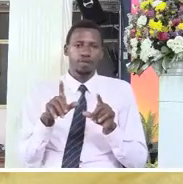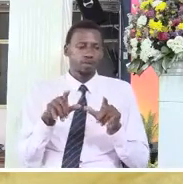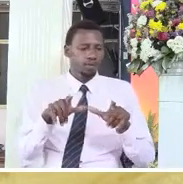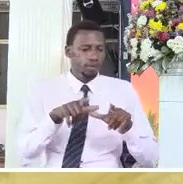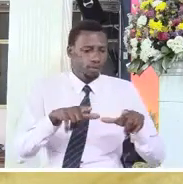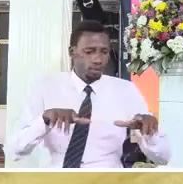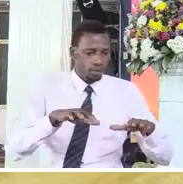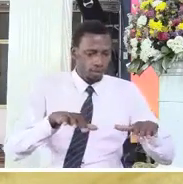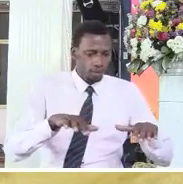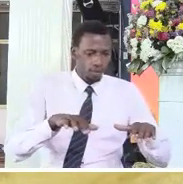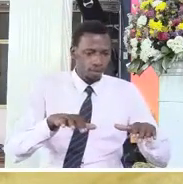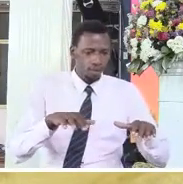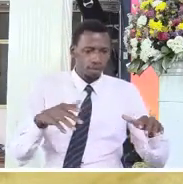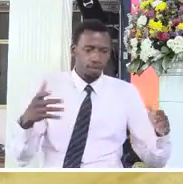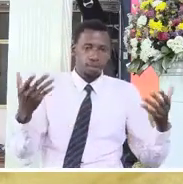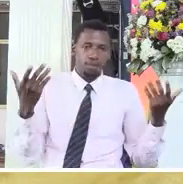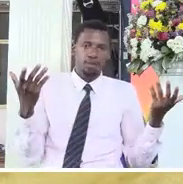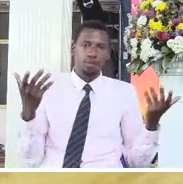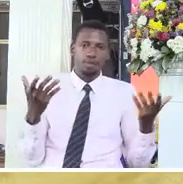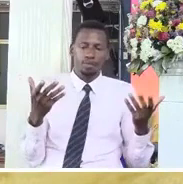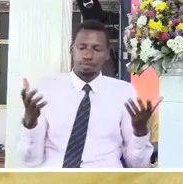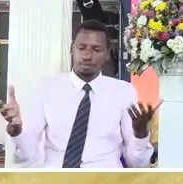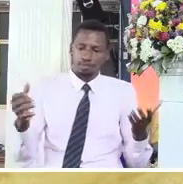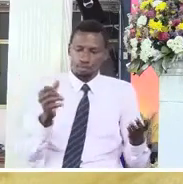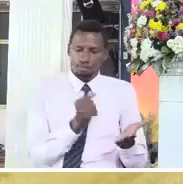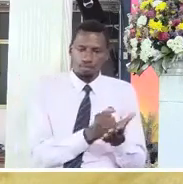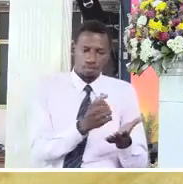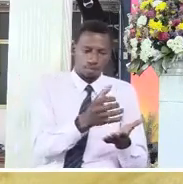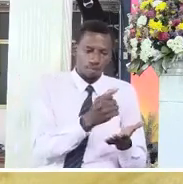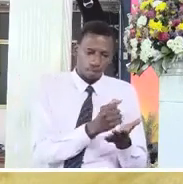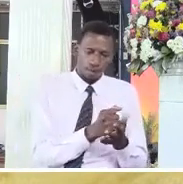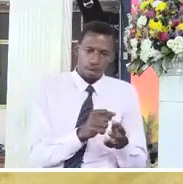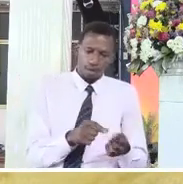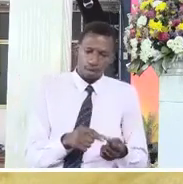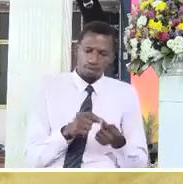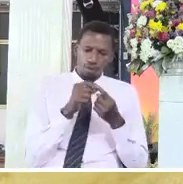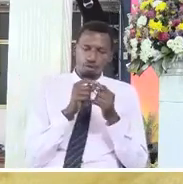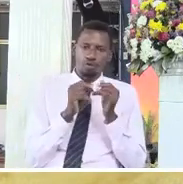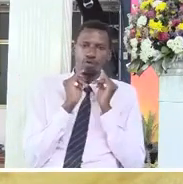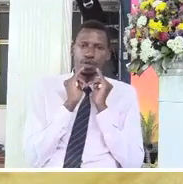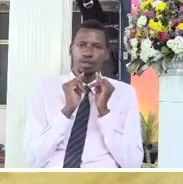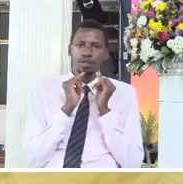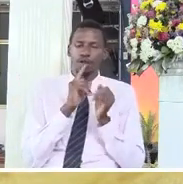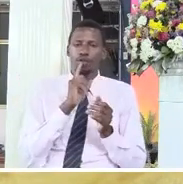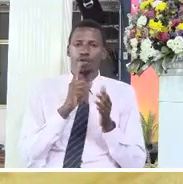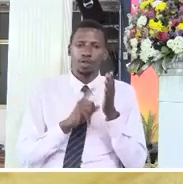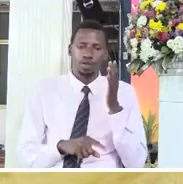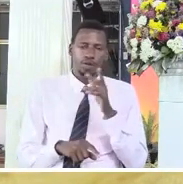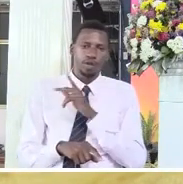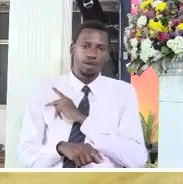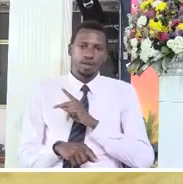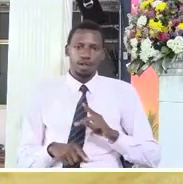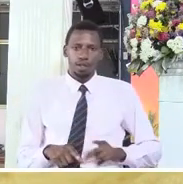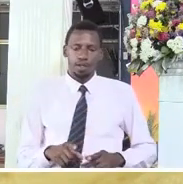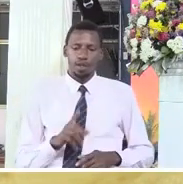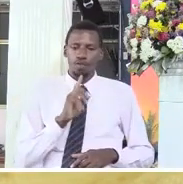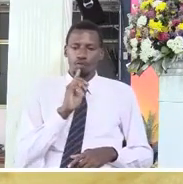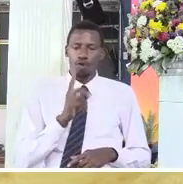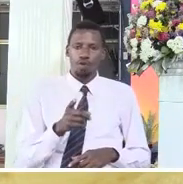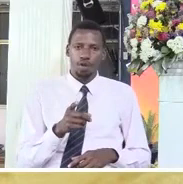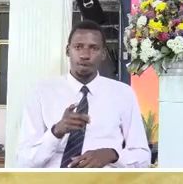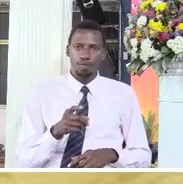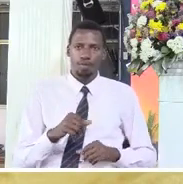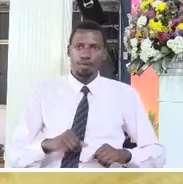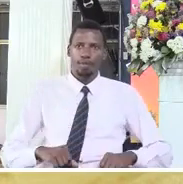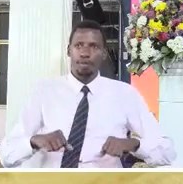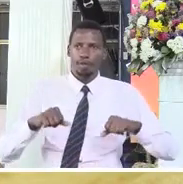have been recruited with very specific instructions that the king instructed Ashpenaz, the master of the